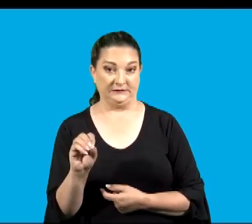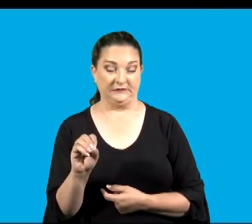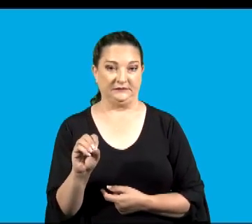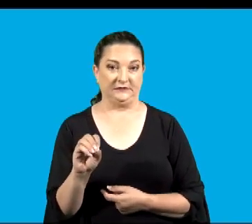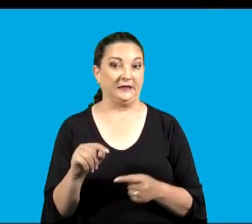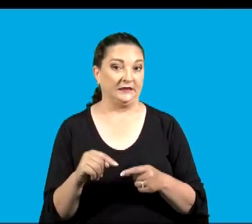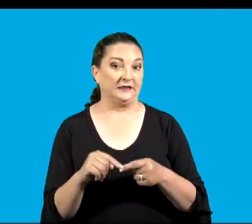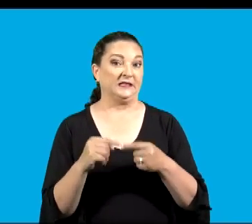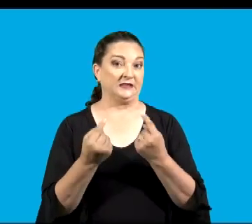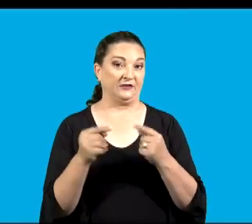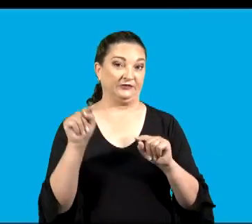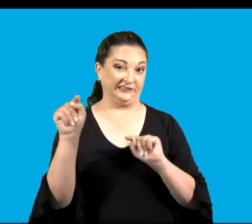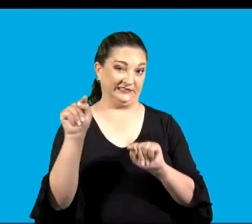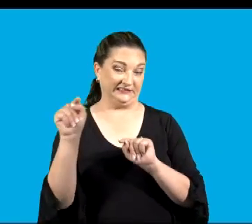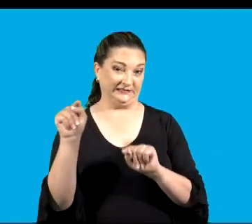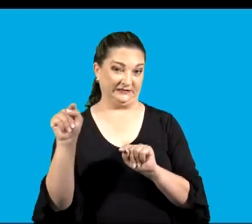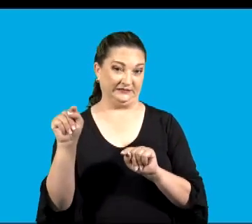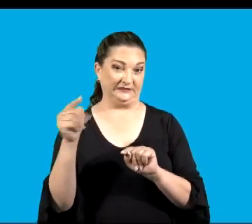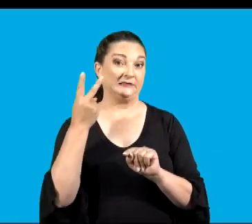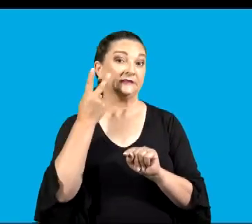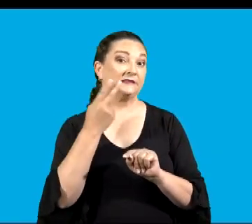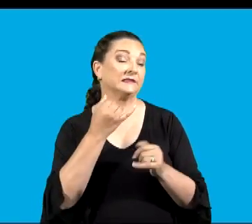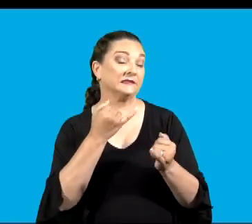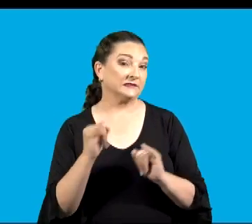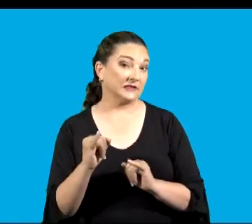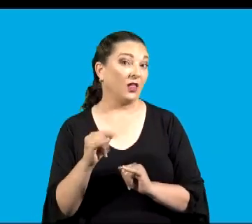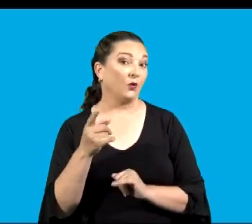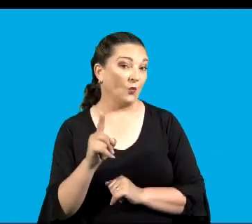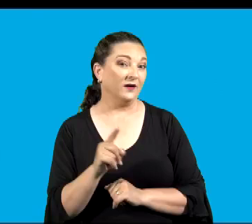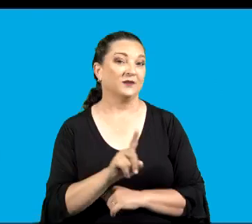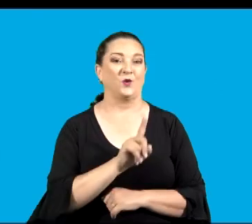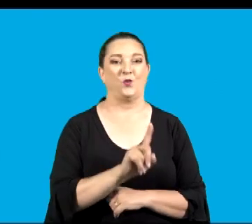1,660. If you take the difference between these two amounts, you still get your